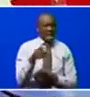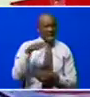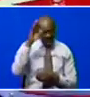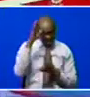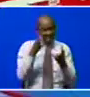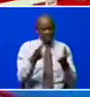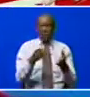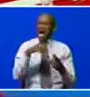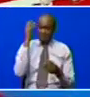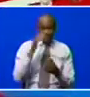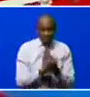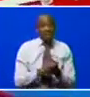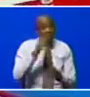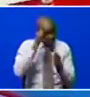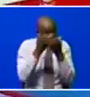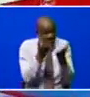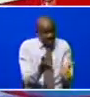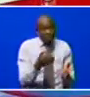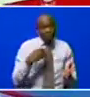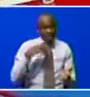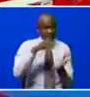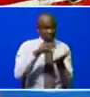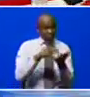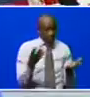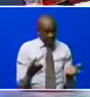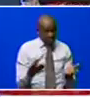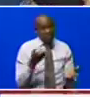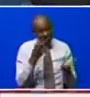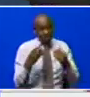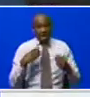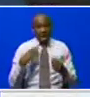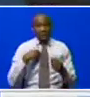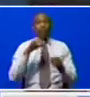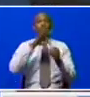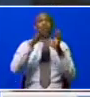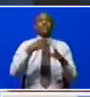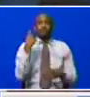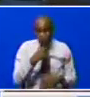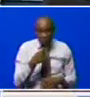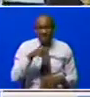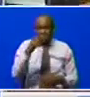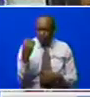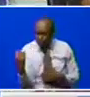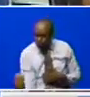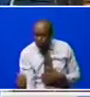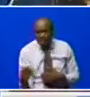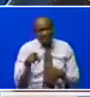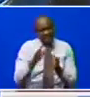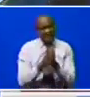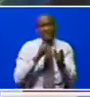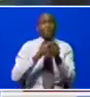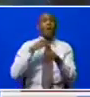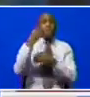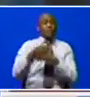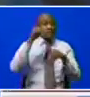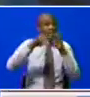now. Because remember, now we're coming to a situation where you've got a generation of voters who were children when post-election violence happened.